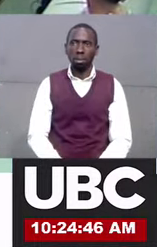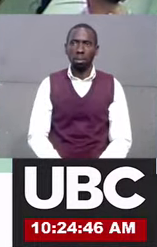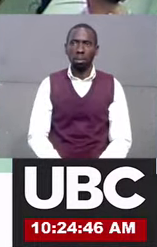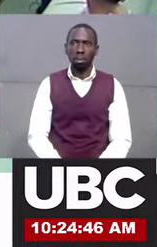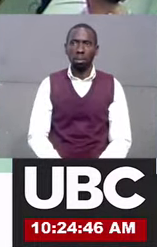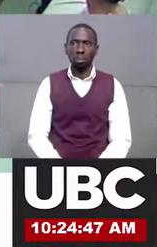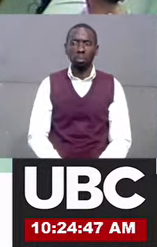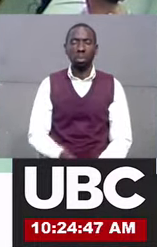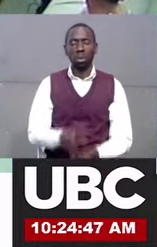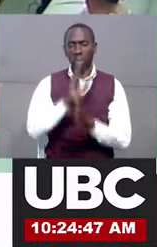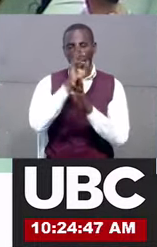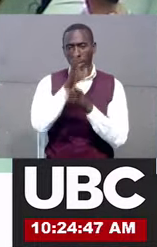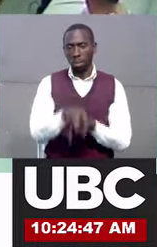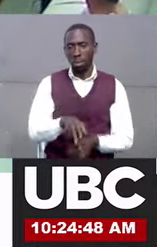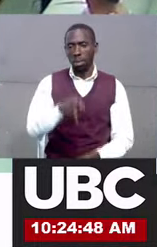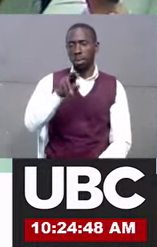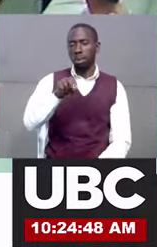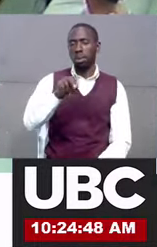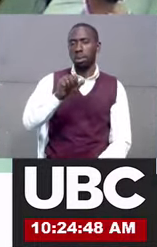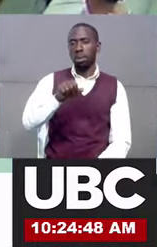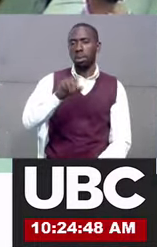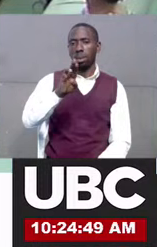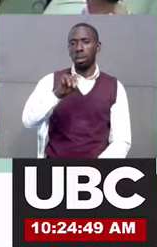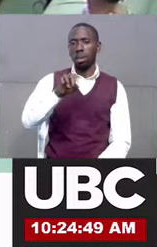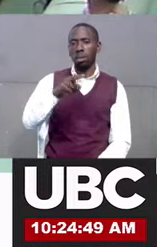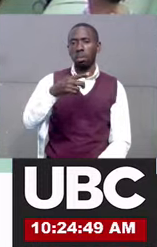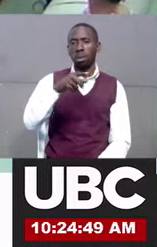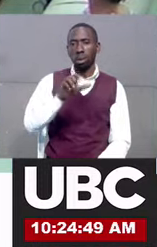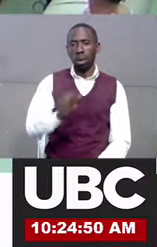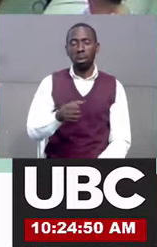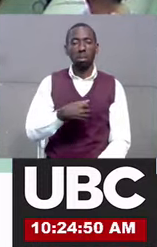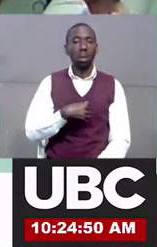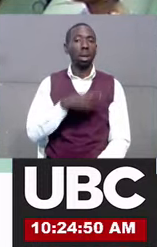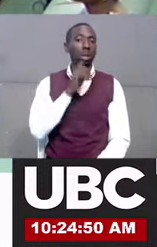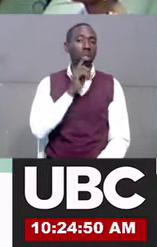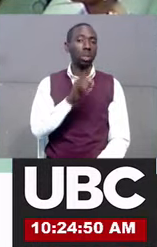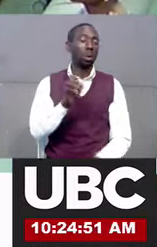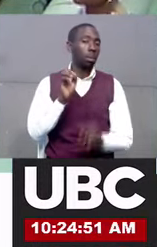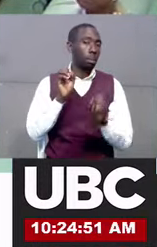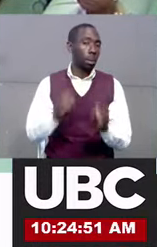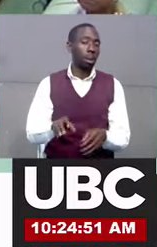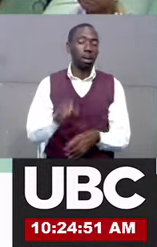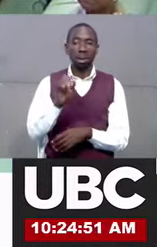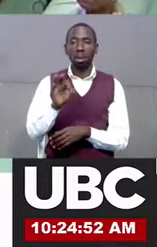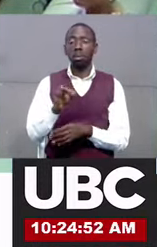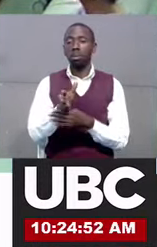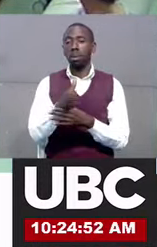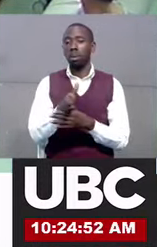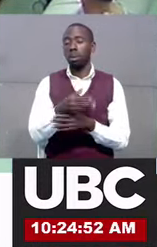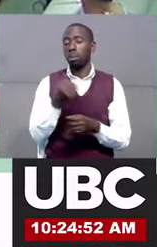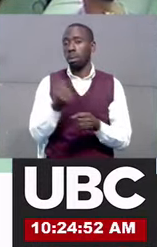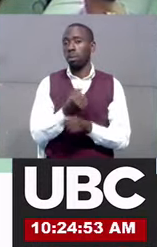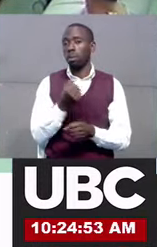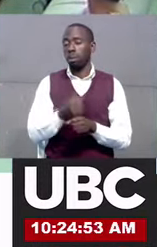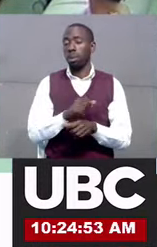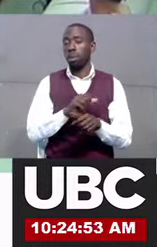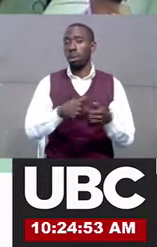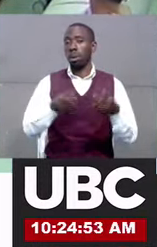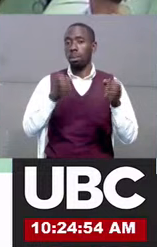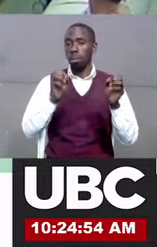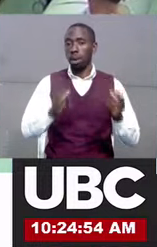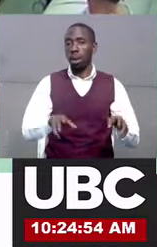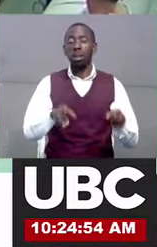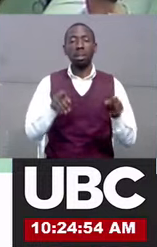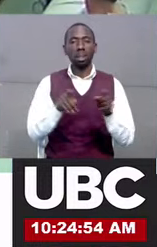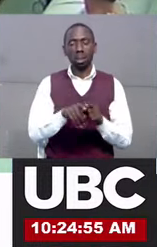Honourable Namoga, I'm not sure whether the minister is performing poorly, and if it